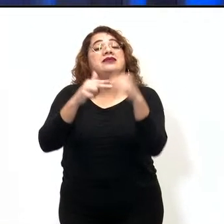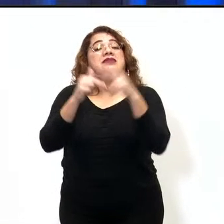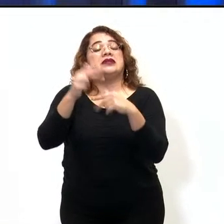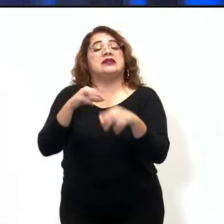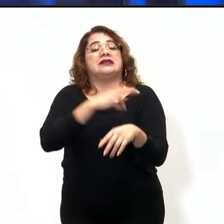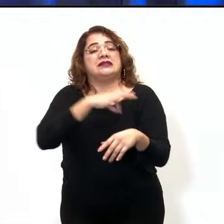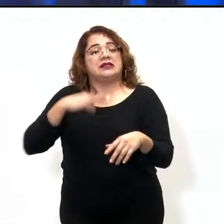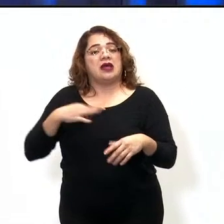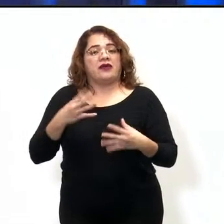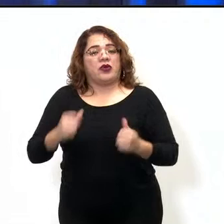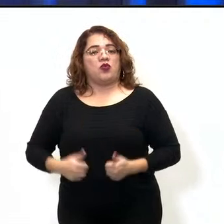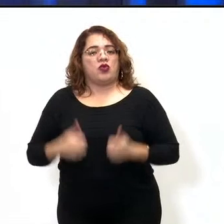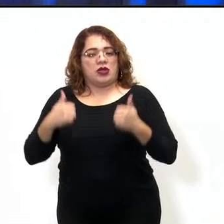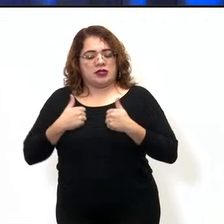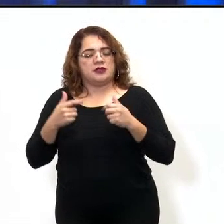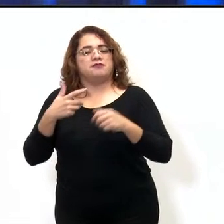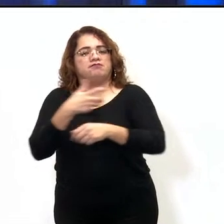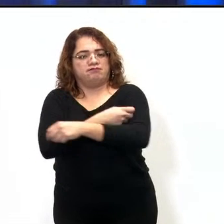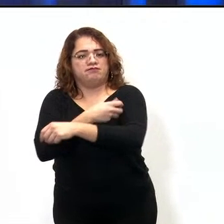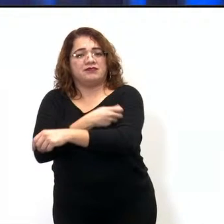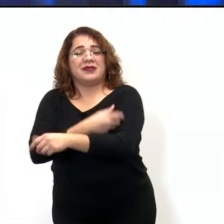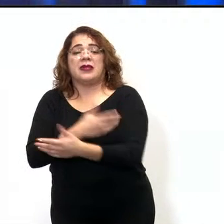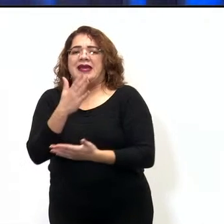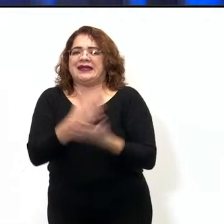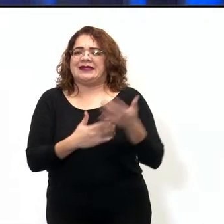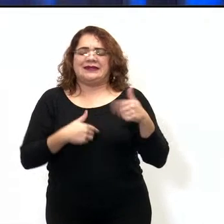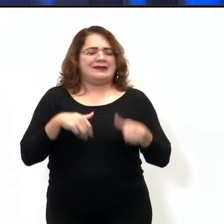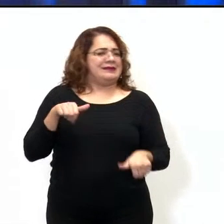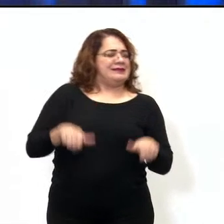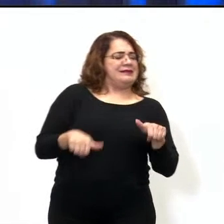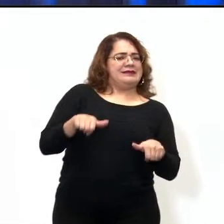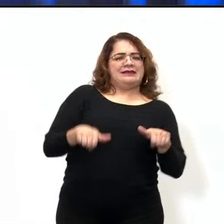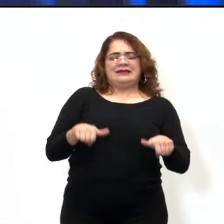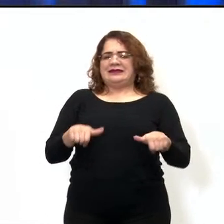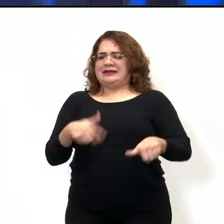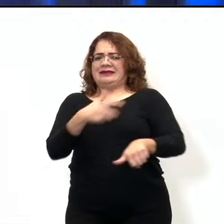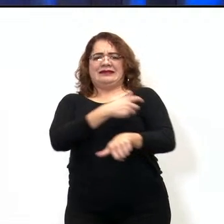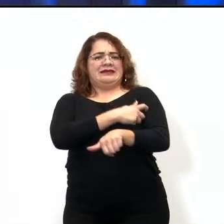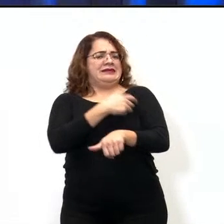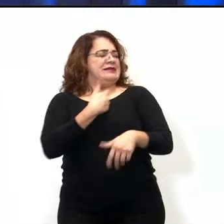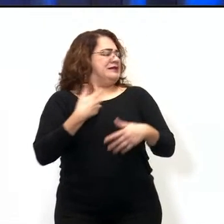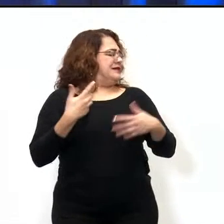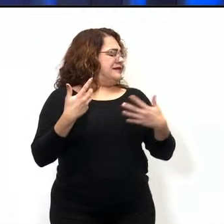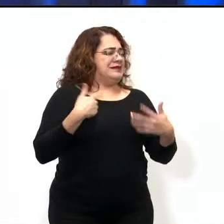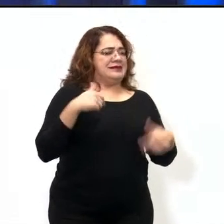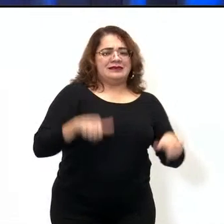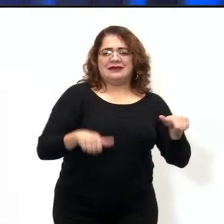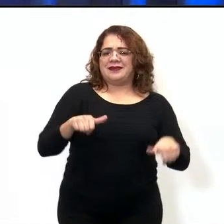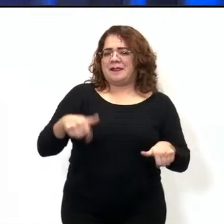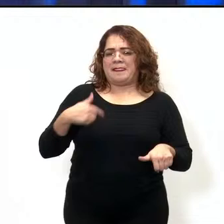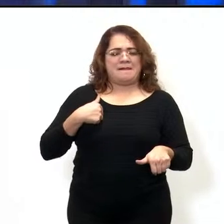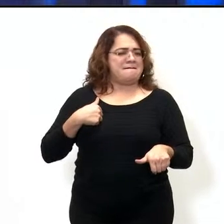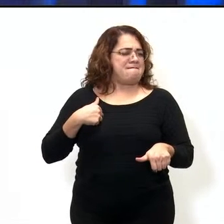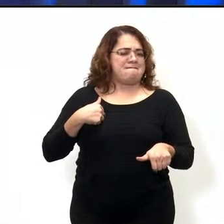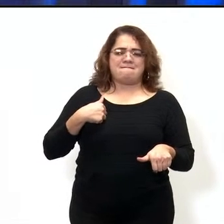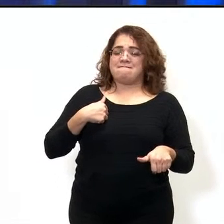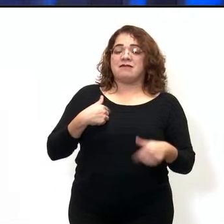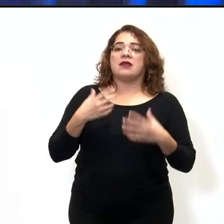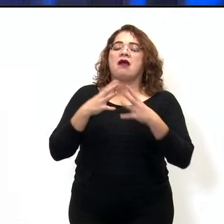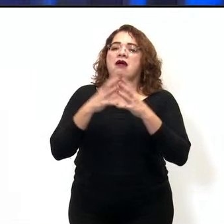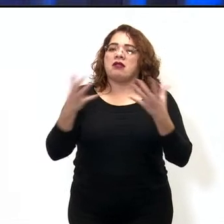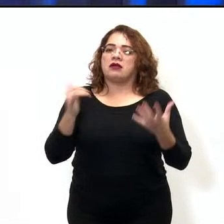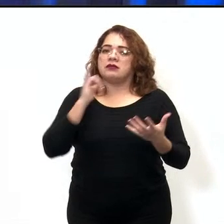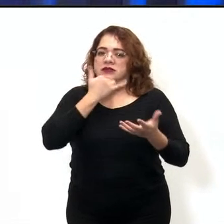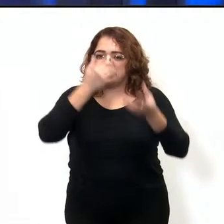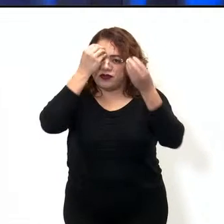residents. There are people who are apprehensive about the vaccine. I get a lot of questions. There's a lot of misinformation. There's